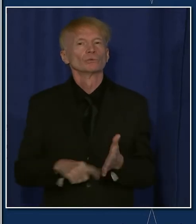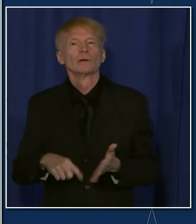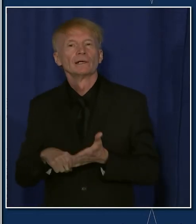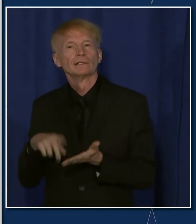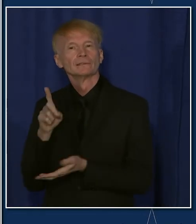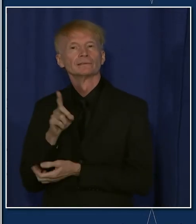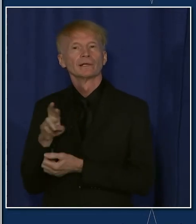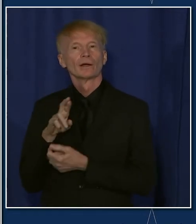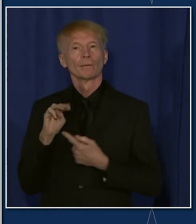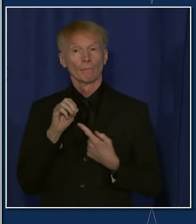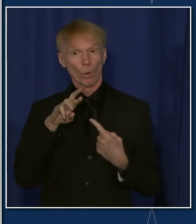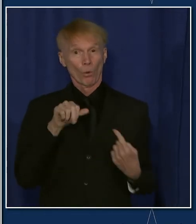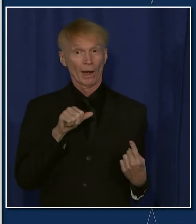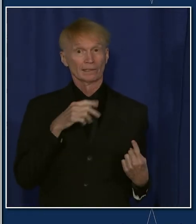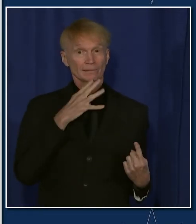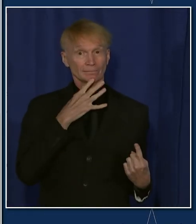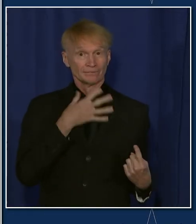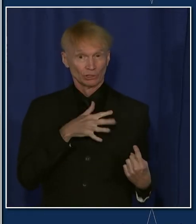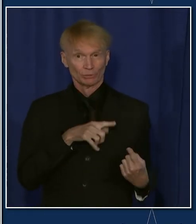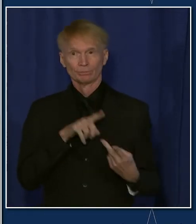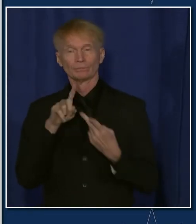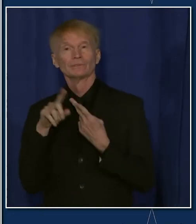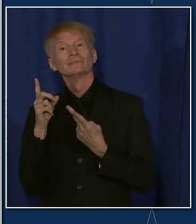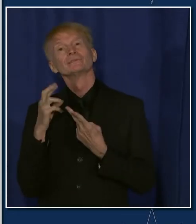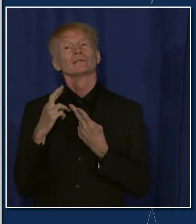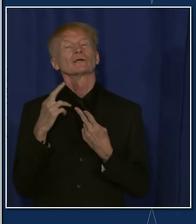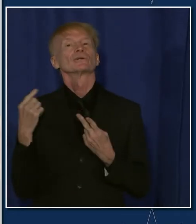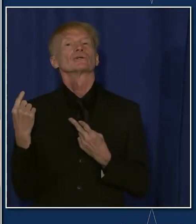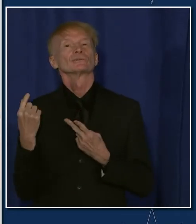Dr. Mora and also Dr. Green.